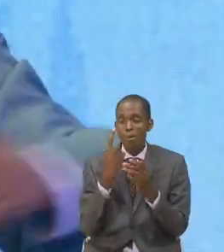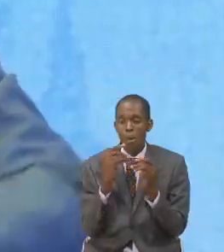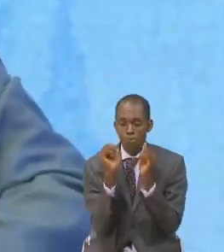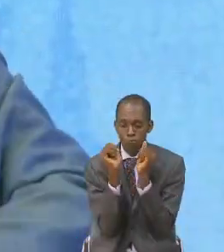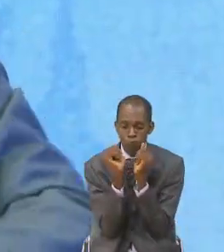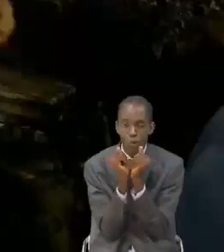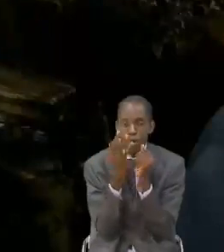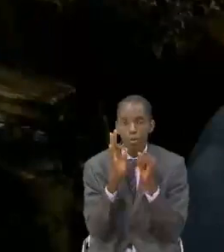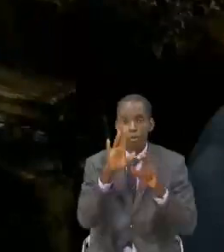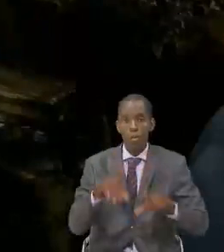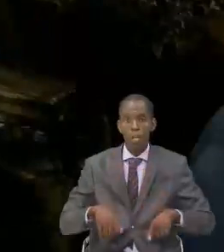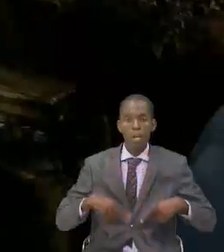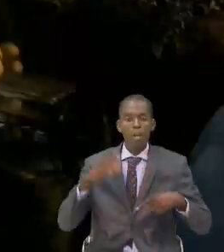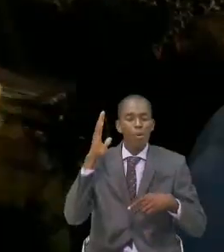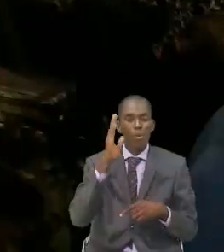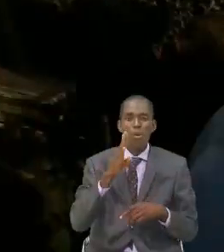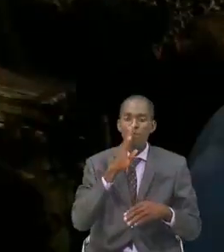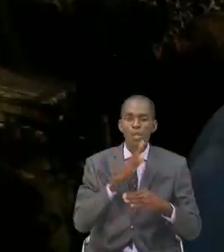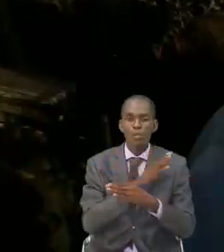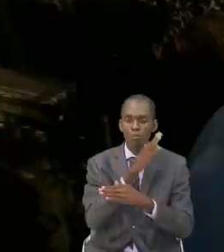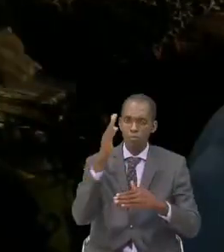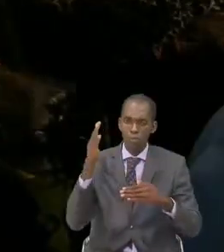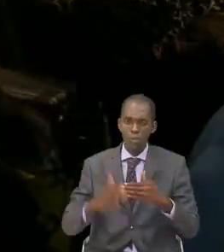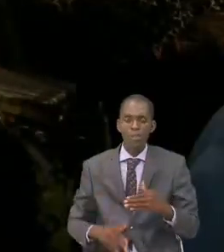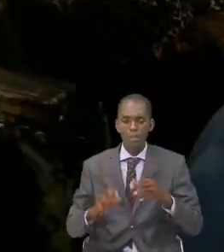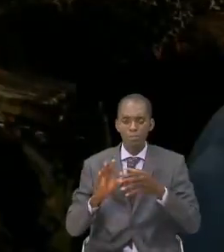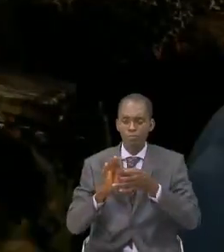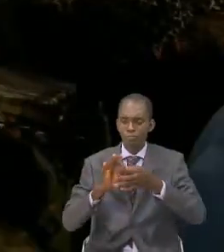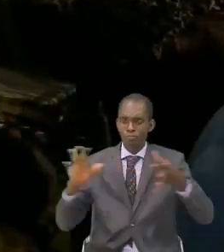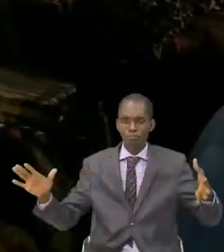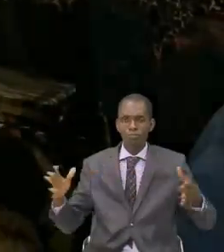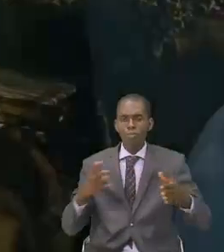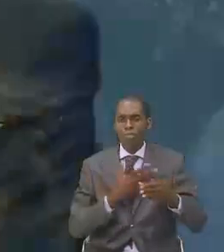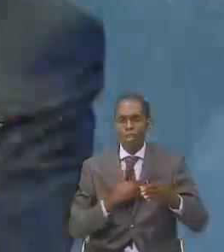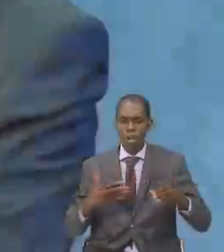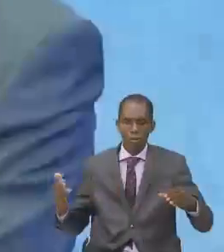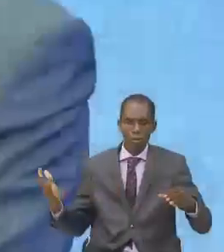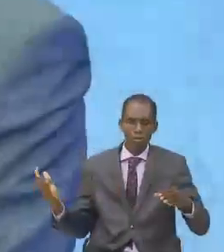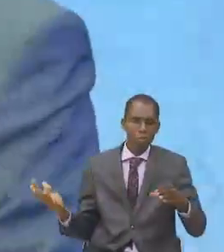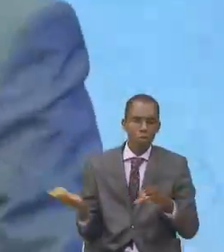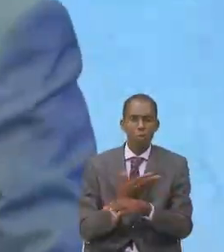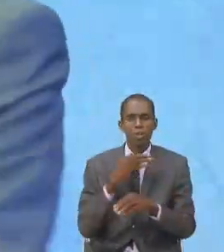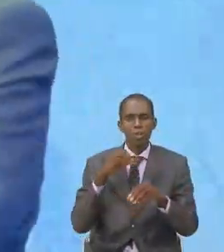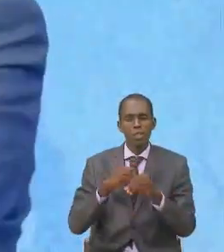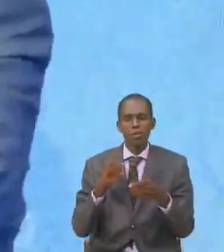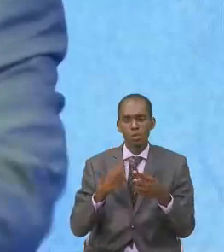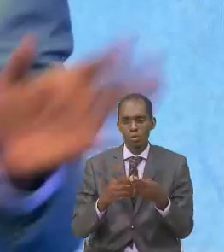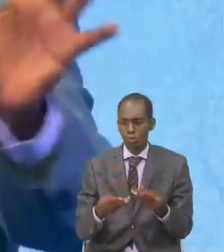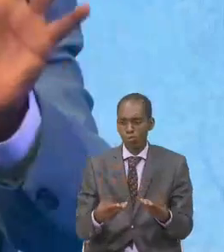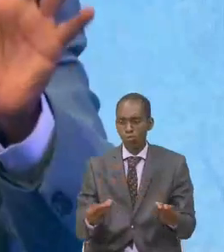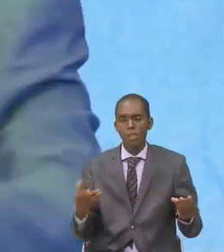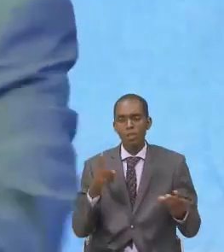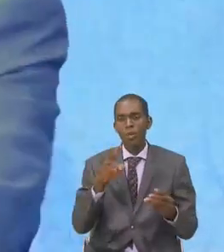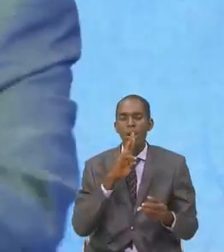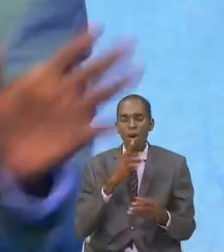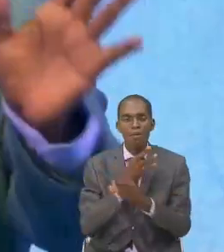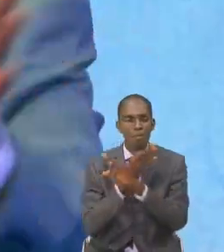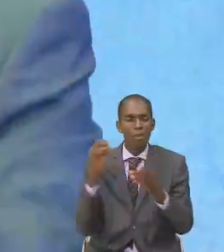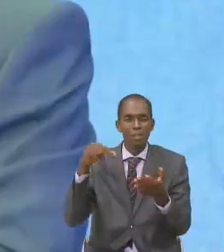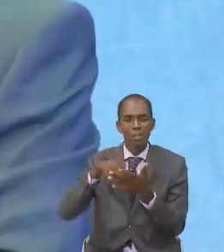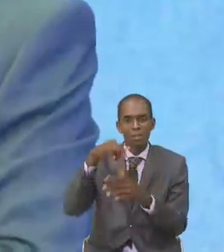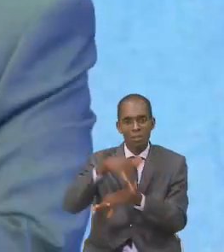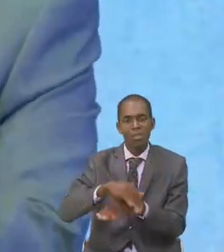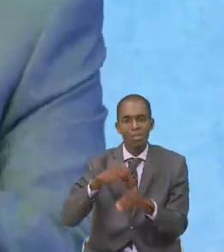you tonight. And all the bondage of your life will be totally loosed and caught